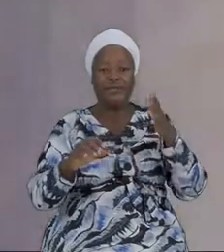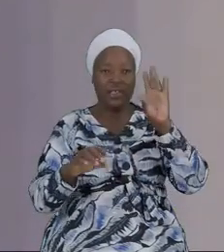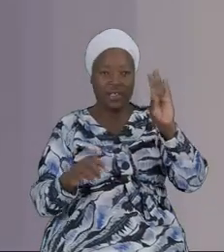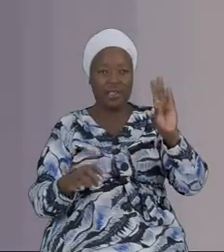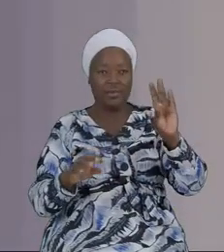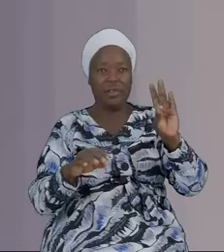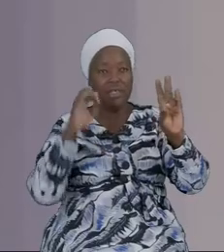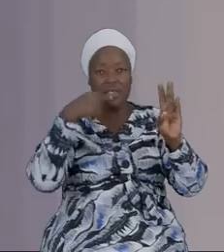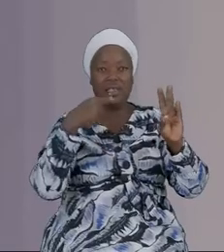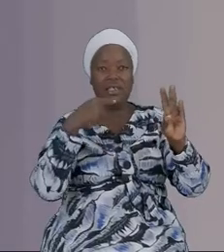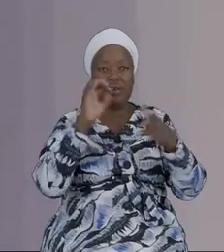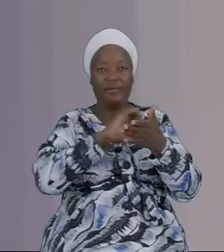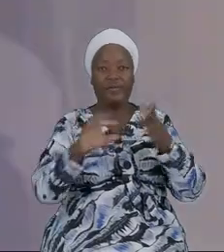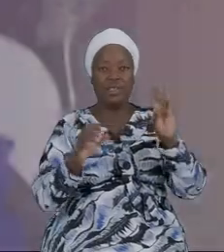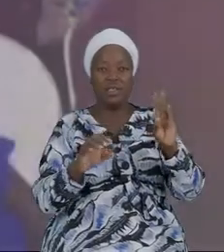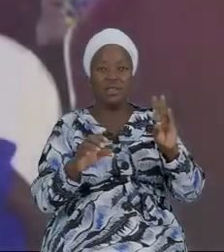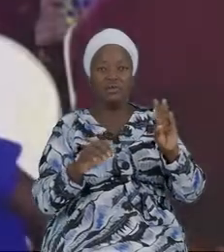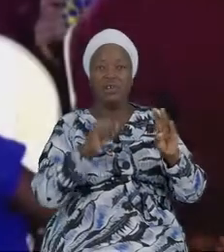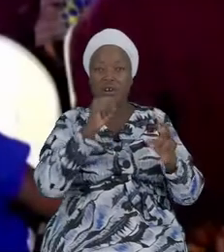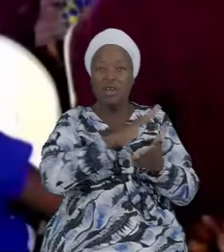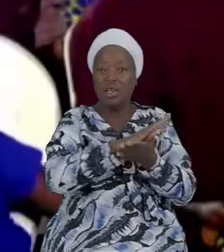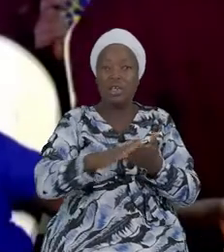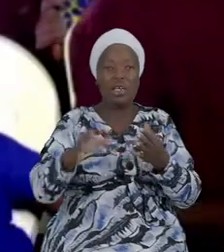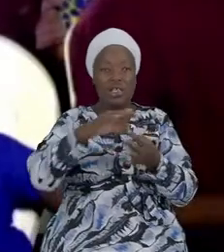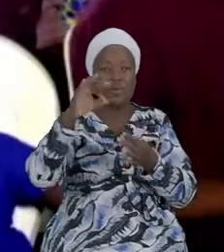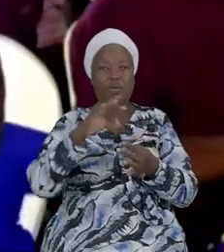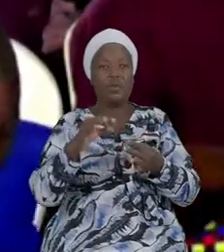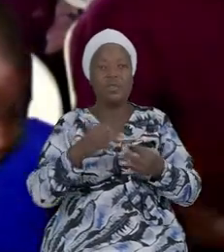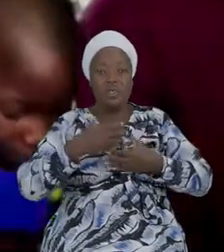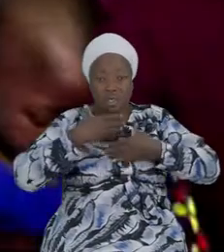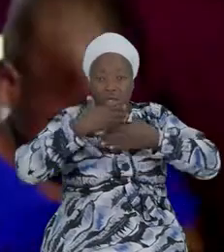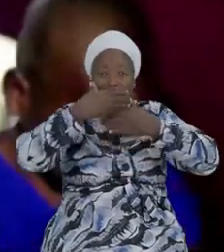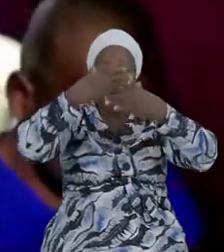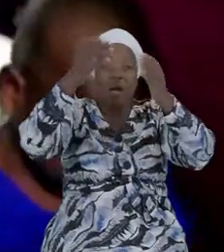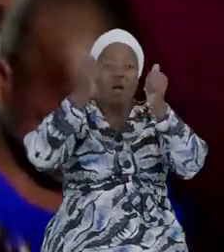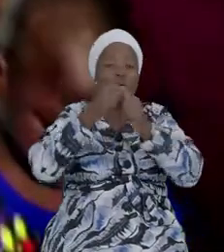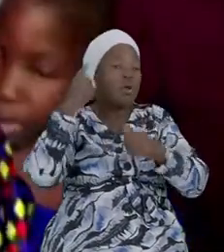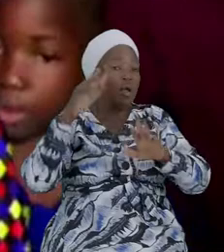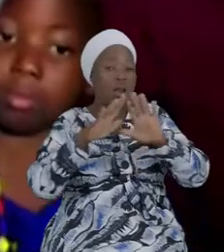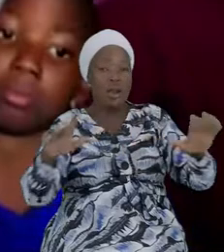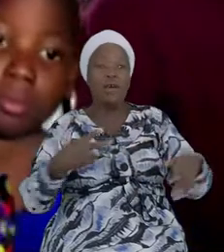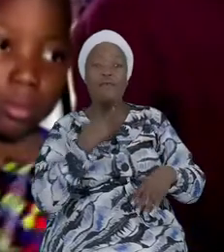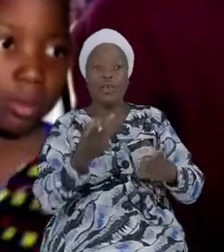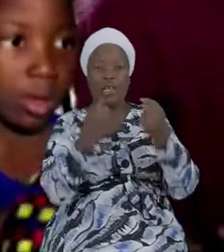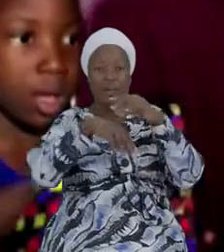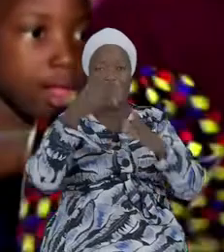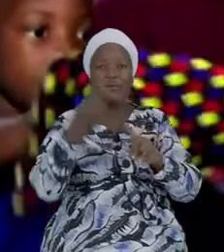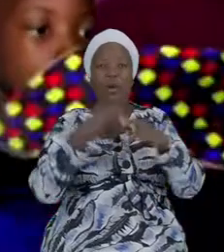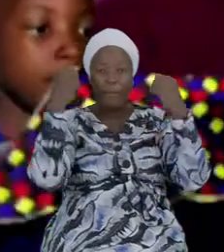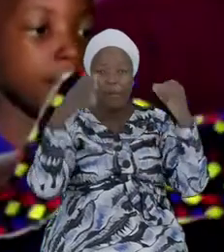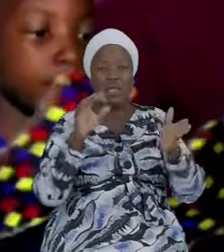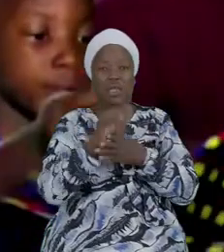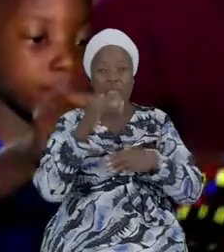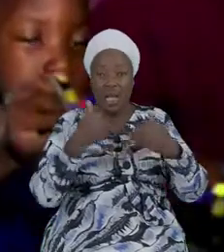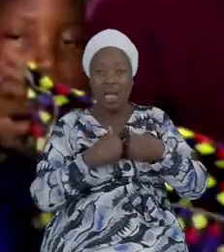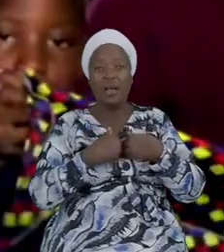It says in verse 7, unclean spirits crying with loud voice came out of many that were